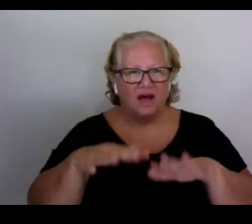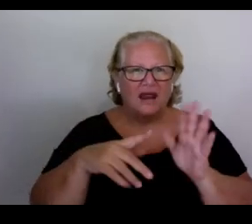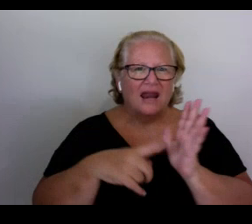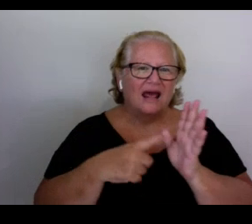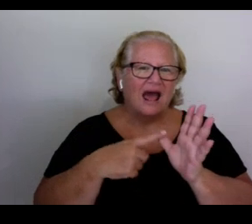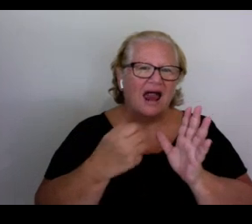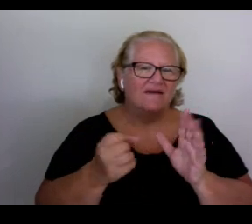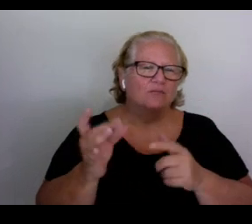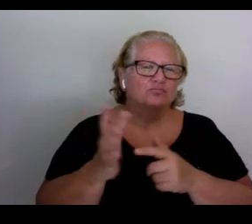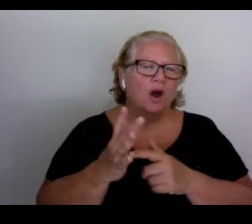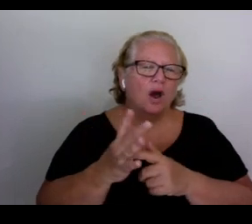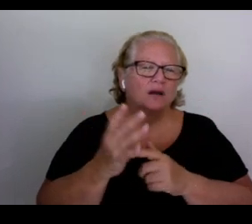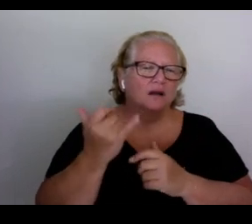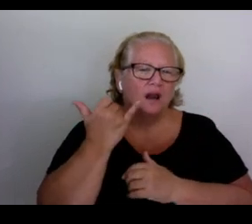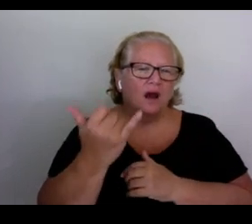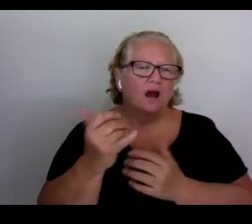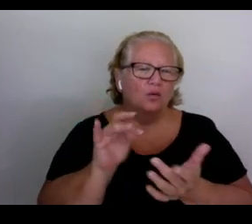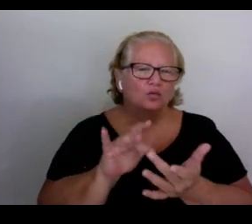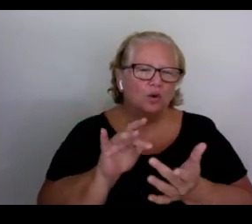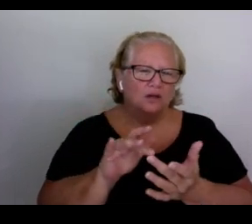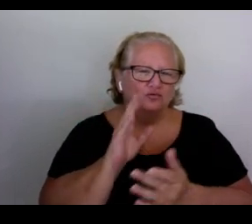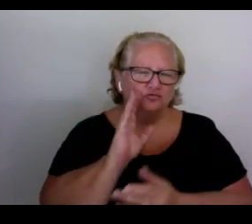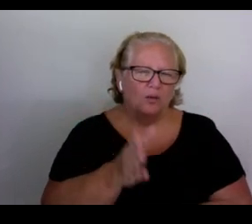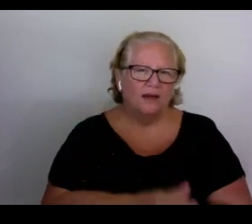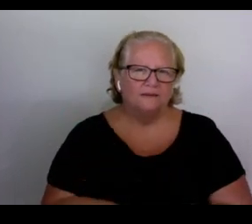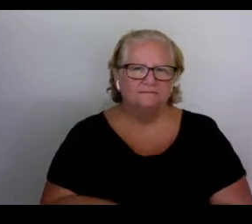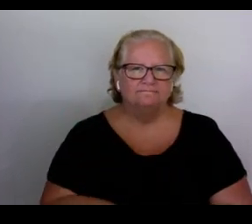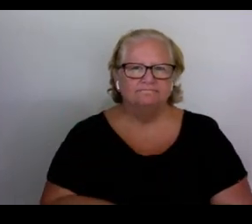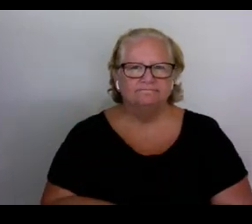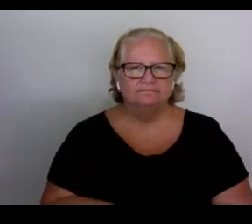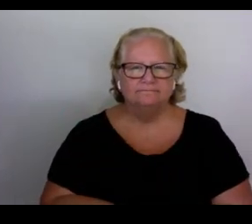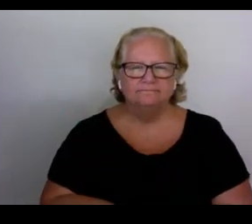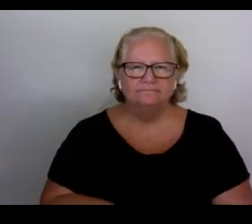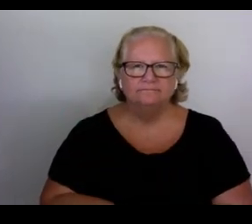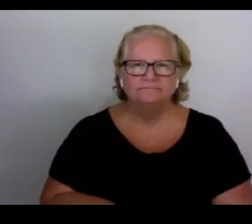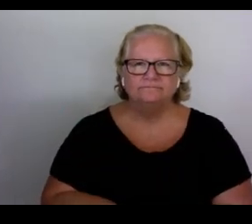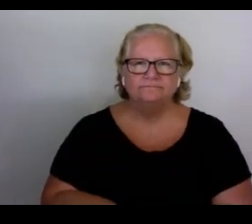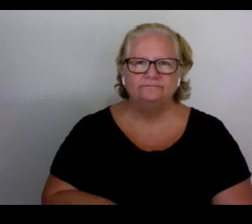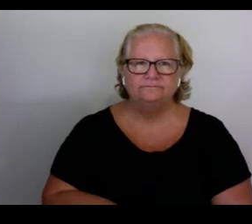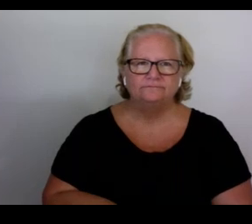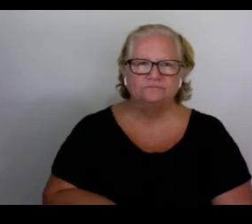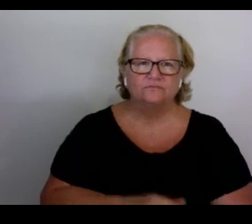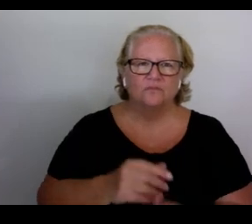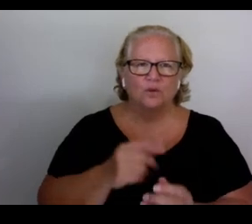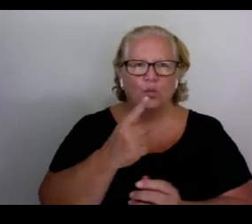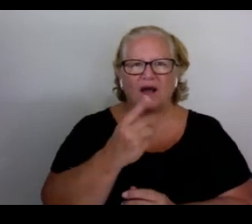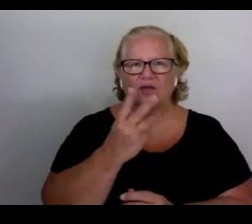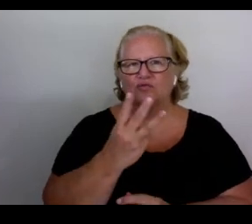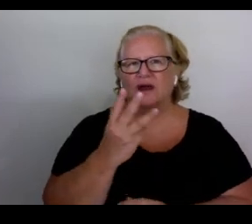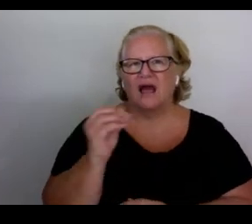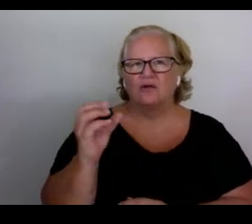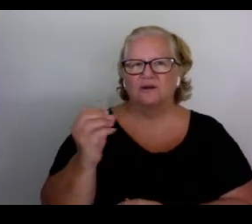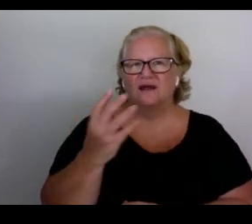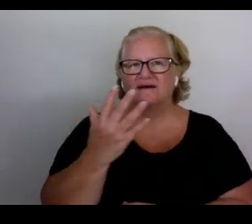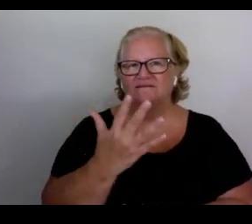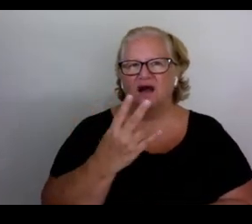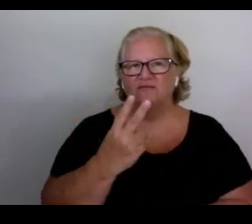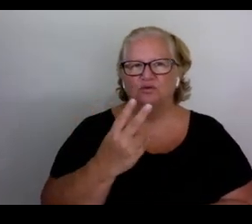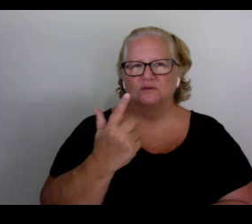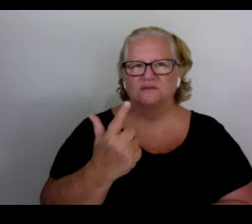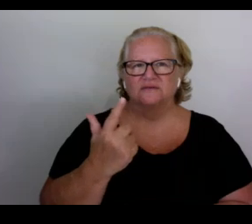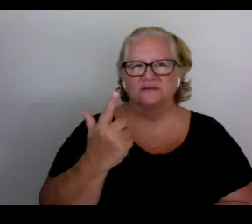priority line that gets answered pretty well straight away to help people with those issues, which is 1300 527